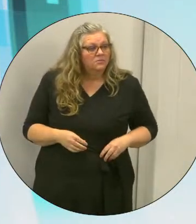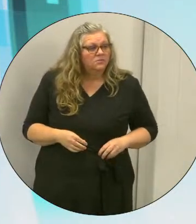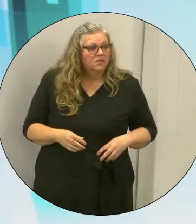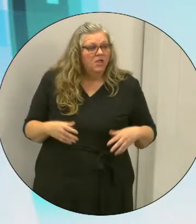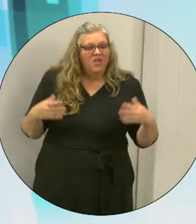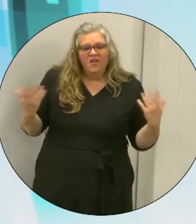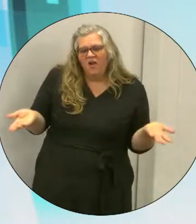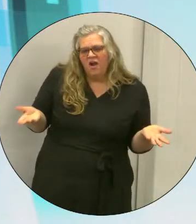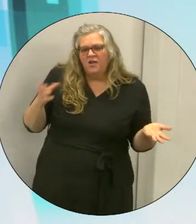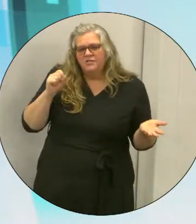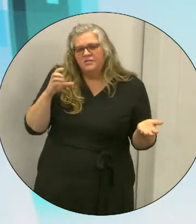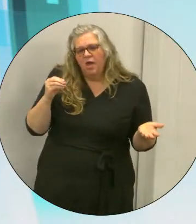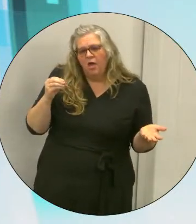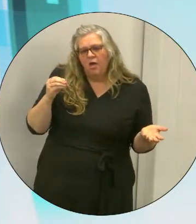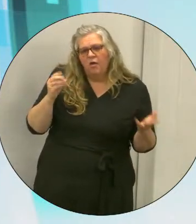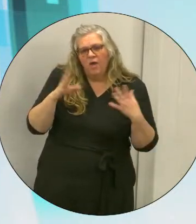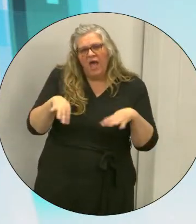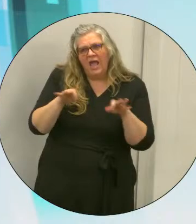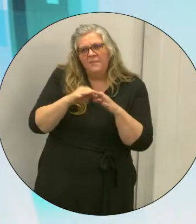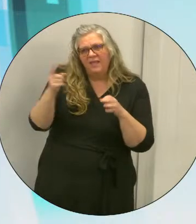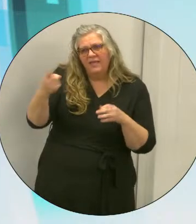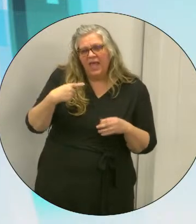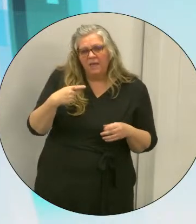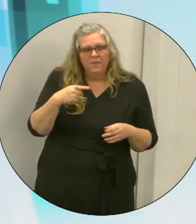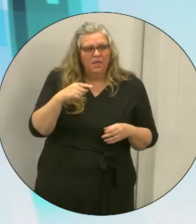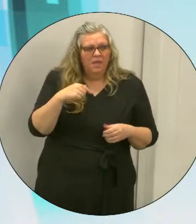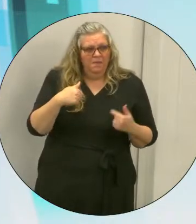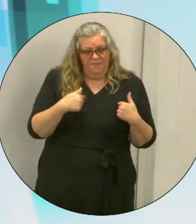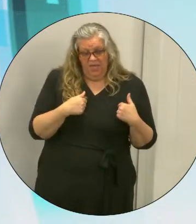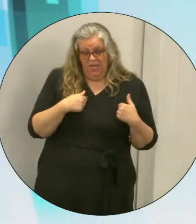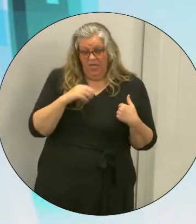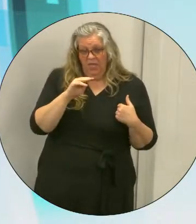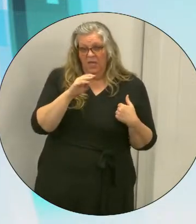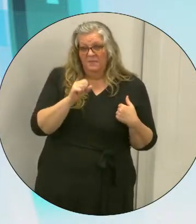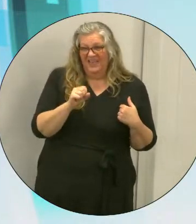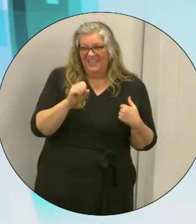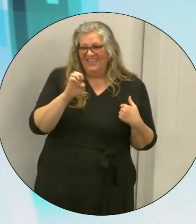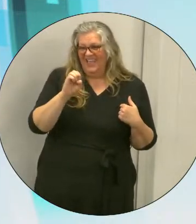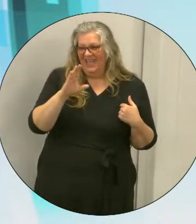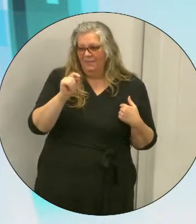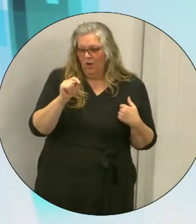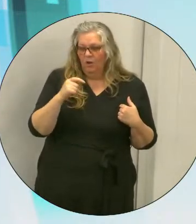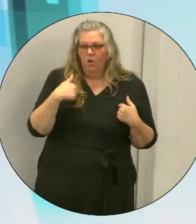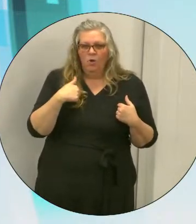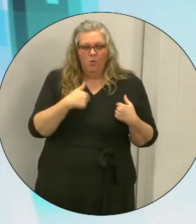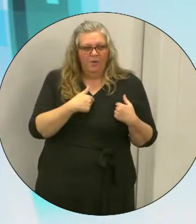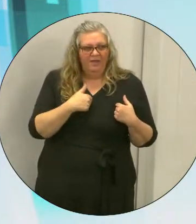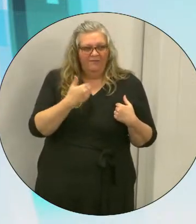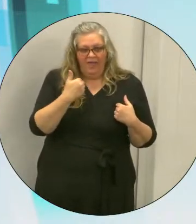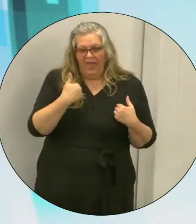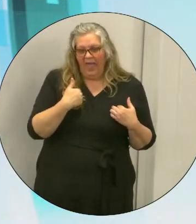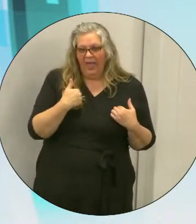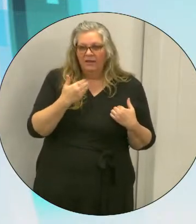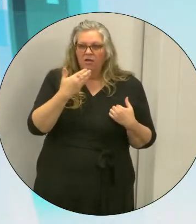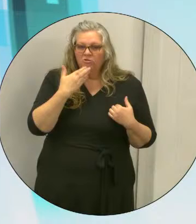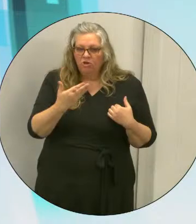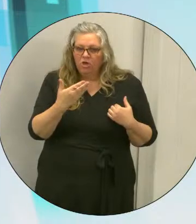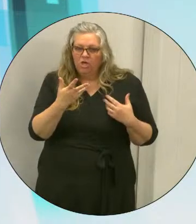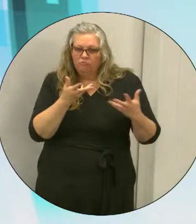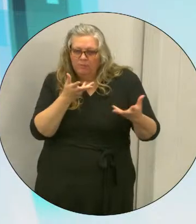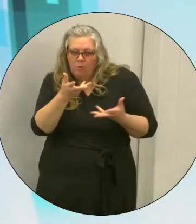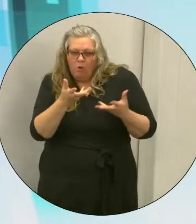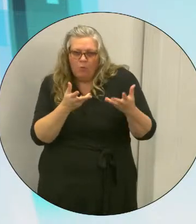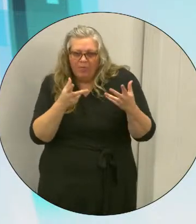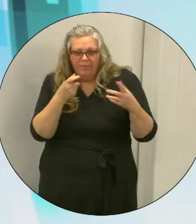So I mainly came up here because me and Miss Ebert, we've had a pretty good rapport during the battle with Jara. Well, that was